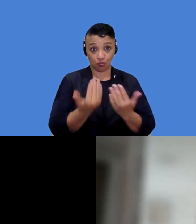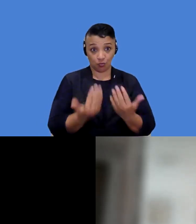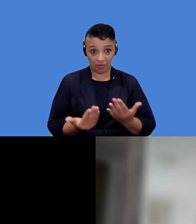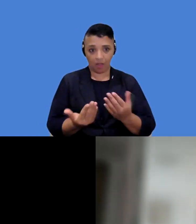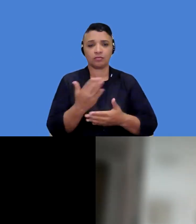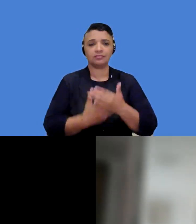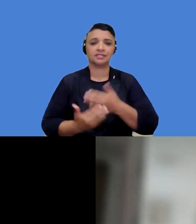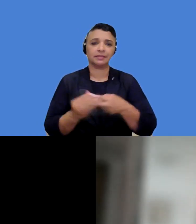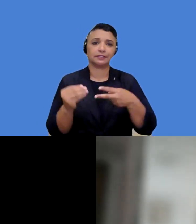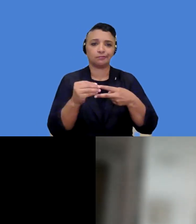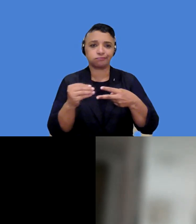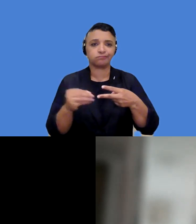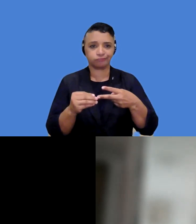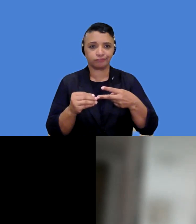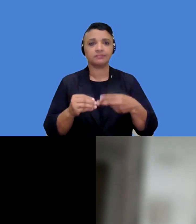Looking at